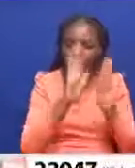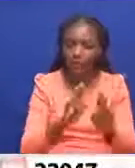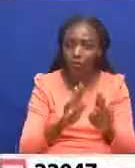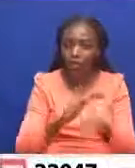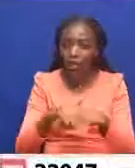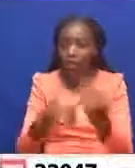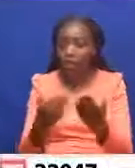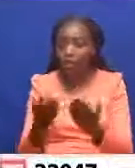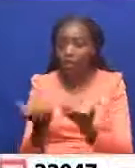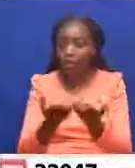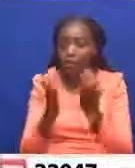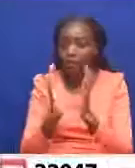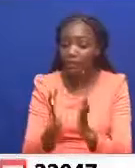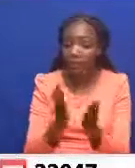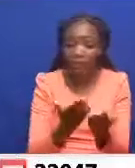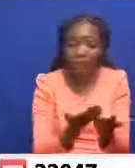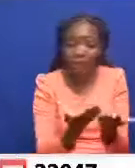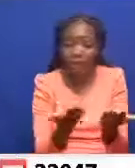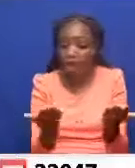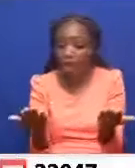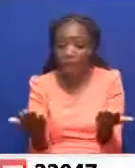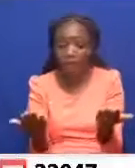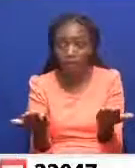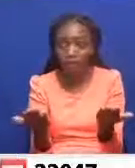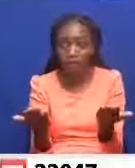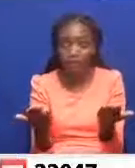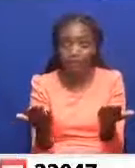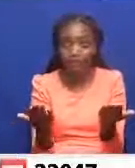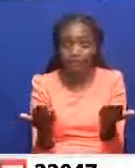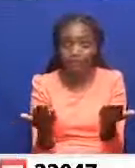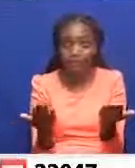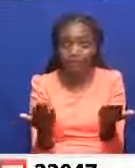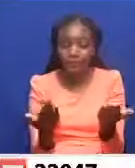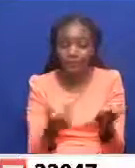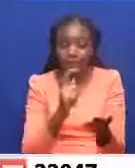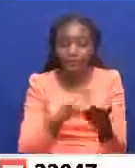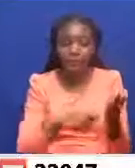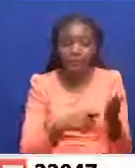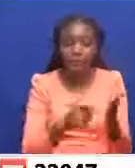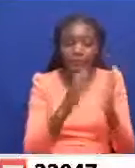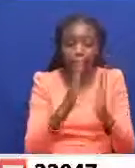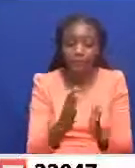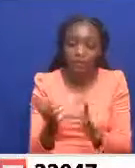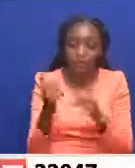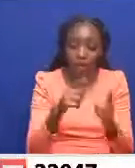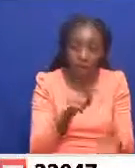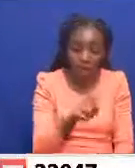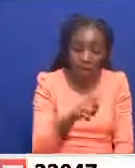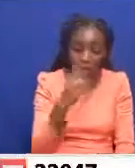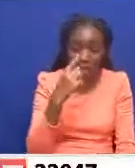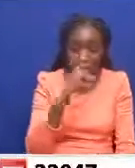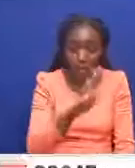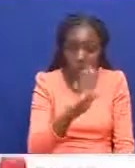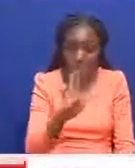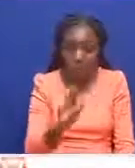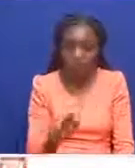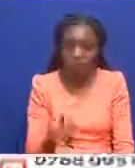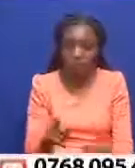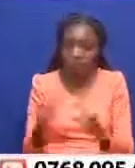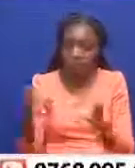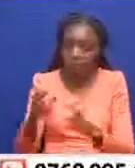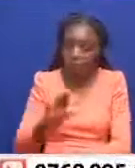are entrepreneurs. The taxman has camped in your homesteads and in your